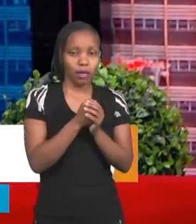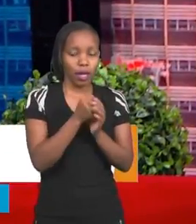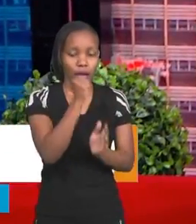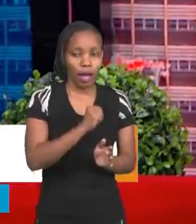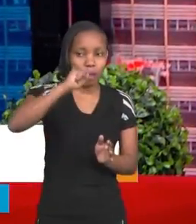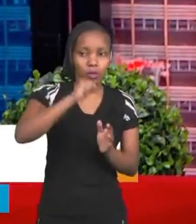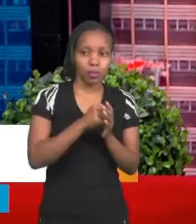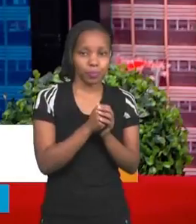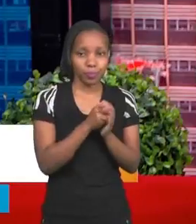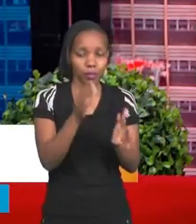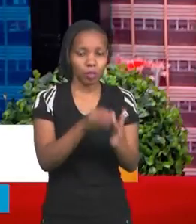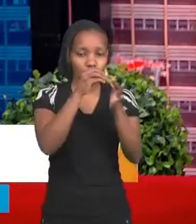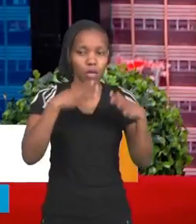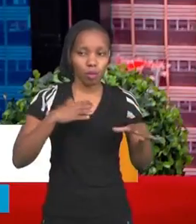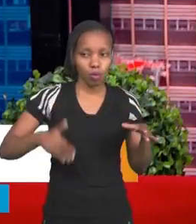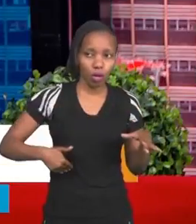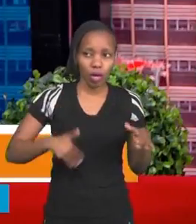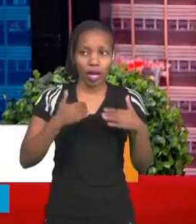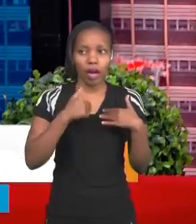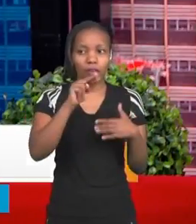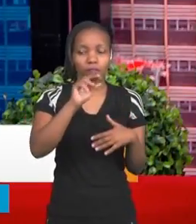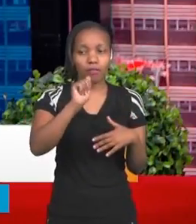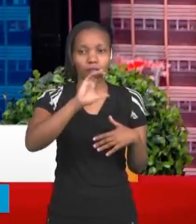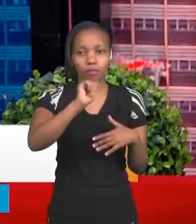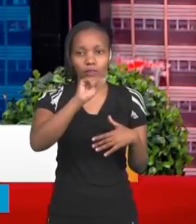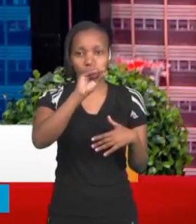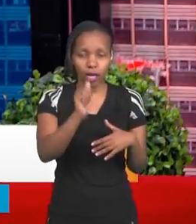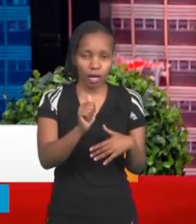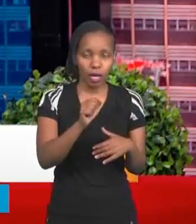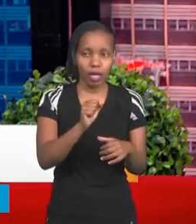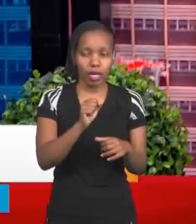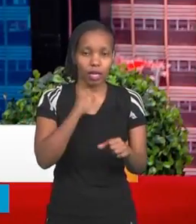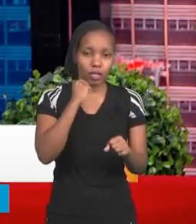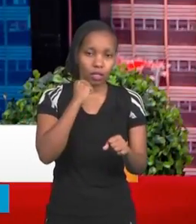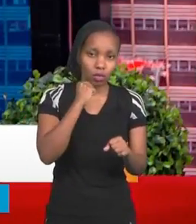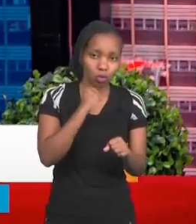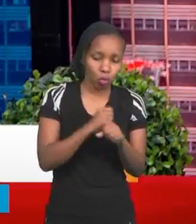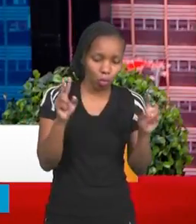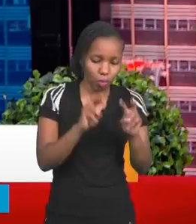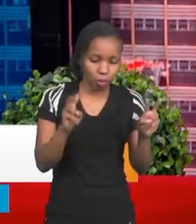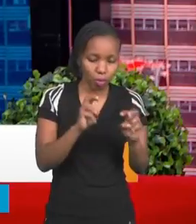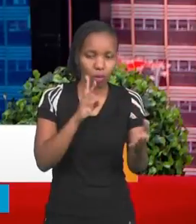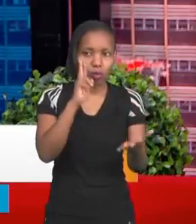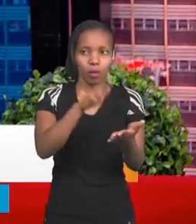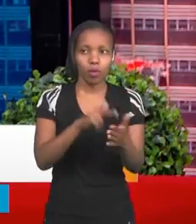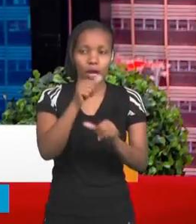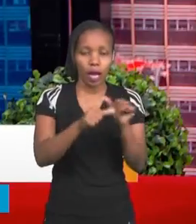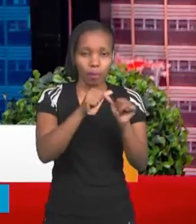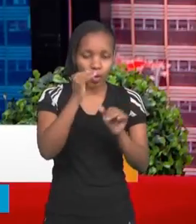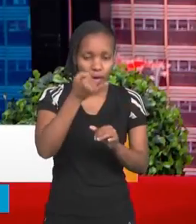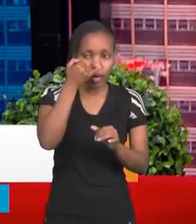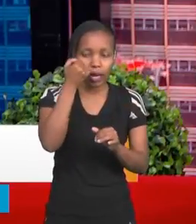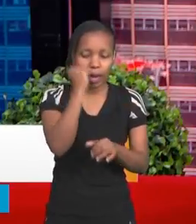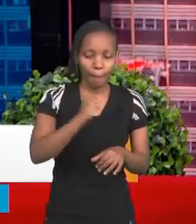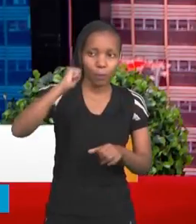people, especially the adolescents. Okay. And I know we have NACADA in the room, and they did a very interesting study that they released last week around drug abuse in schools. Mm-hmm.